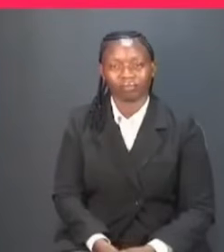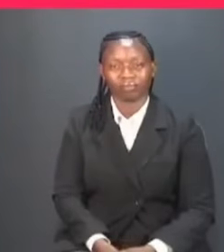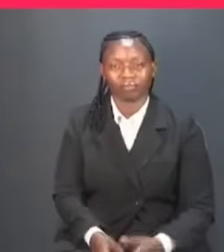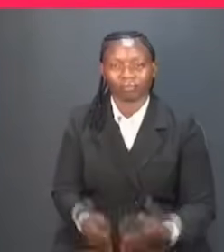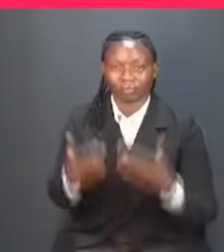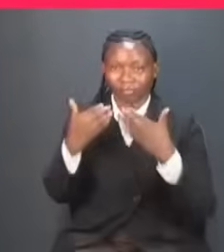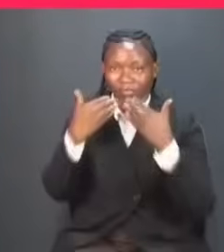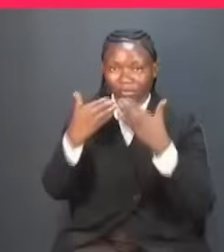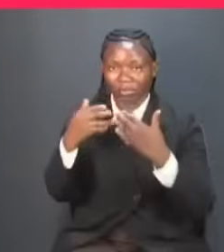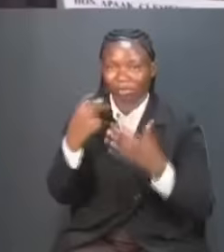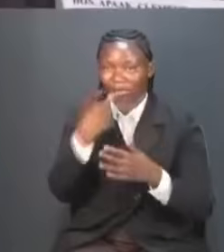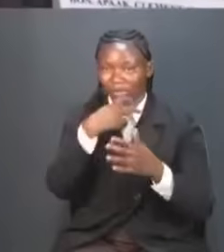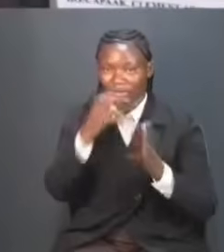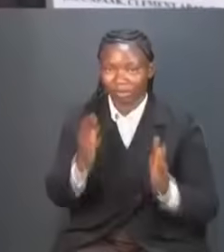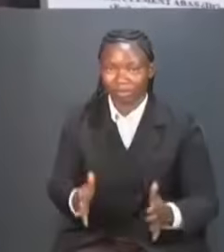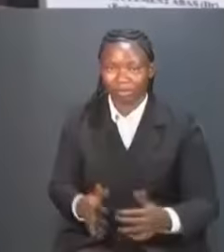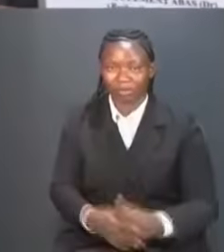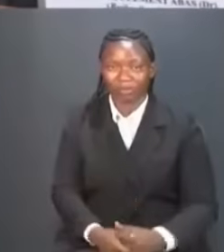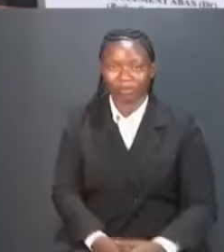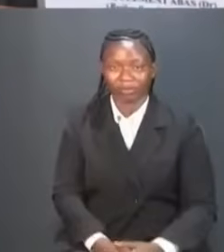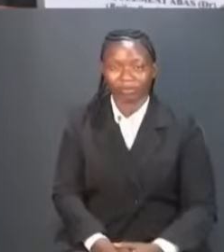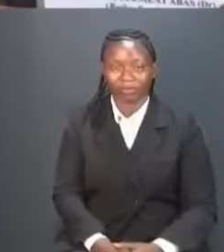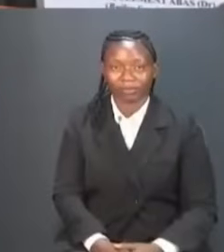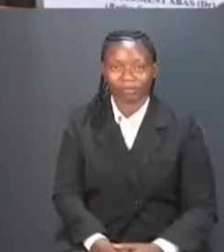Thank you, Mr. Speaker.